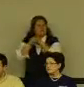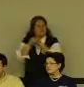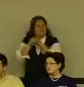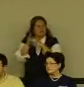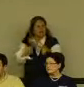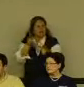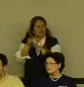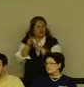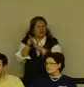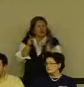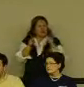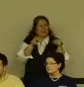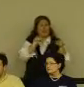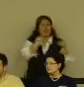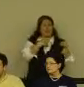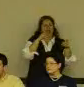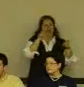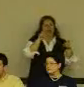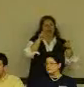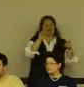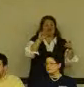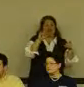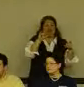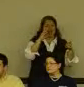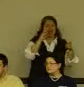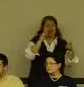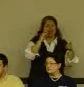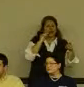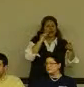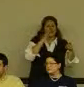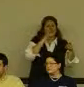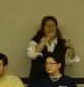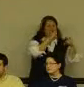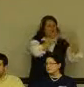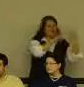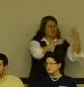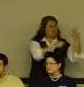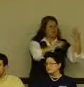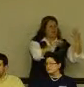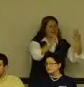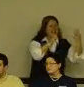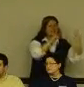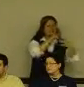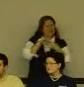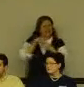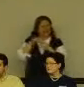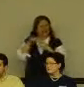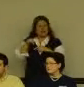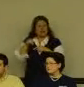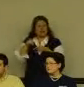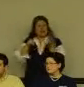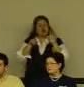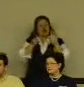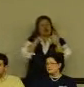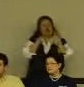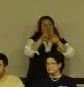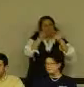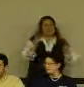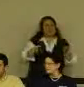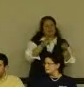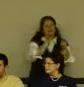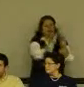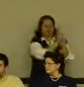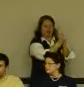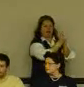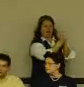job. If you have retail experience and other unrelated things, that's fine, but somehow your resume should be built to make it